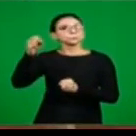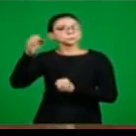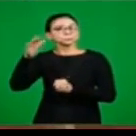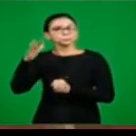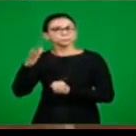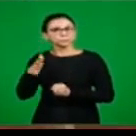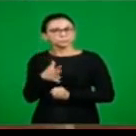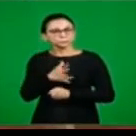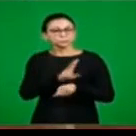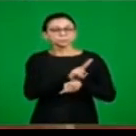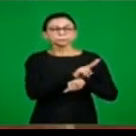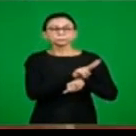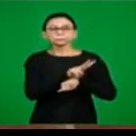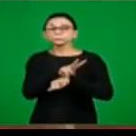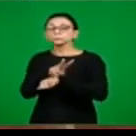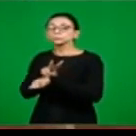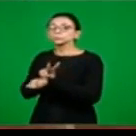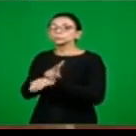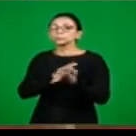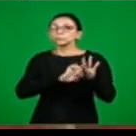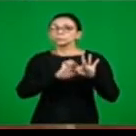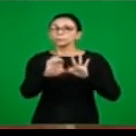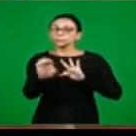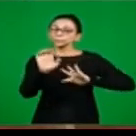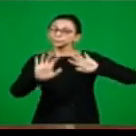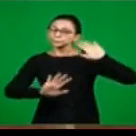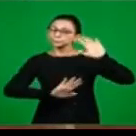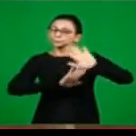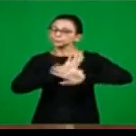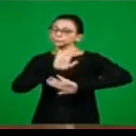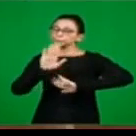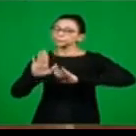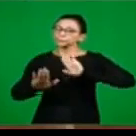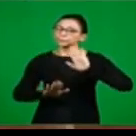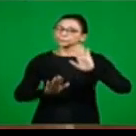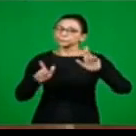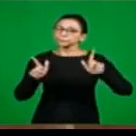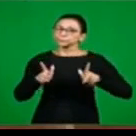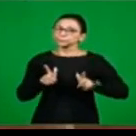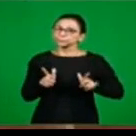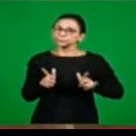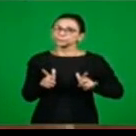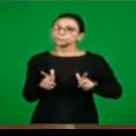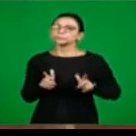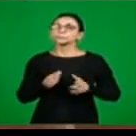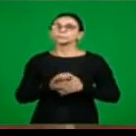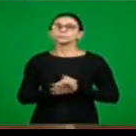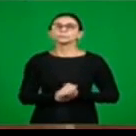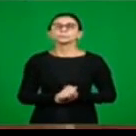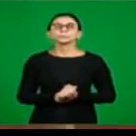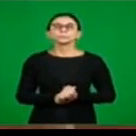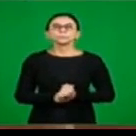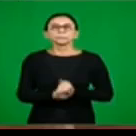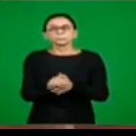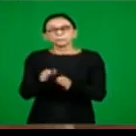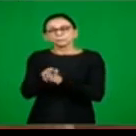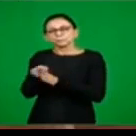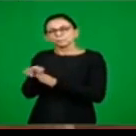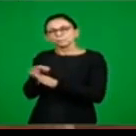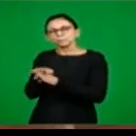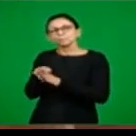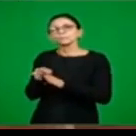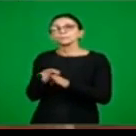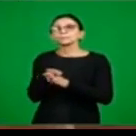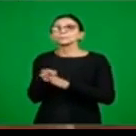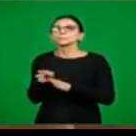Sardis. The vigilance, Philadelphia is the care. And Laodicea, you're going to find the council.